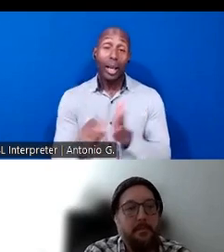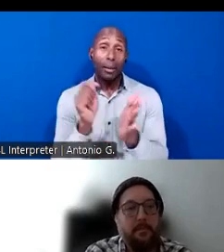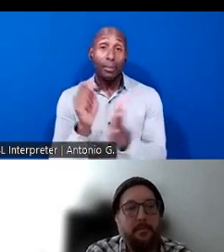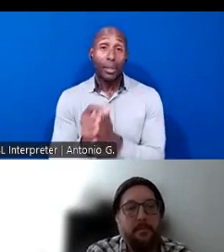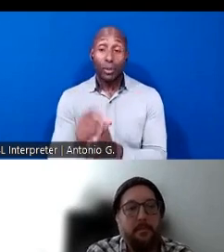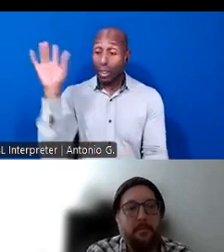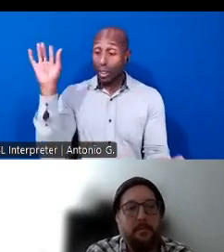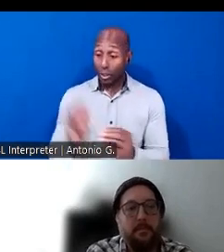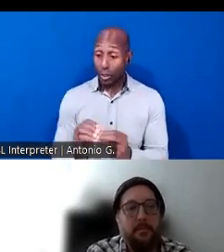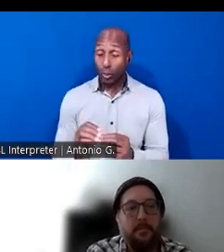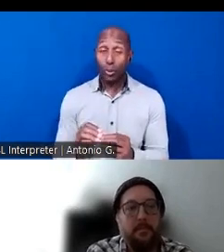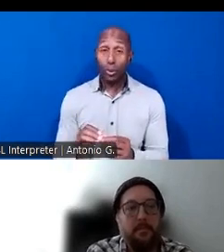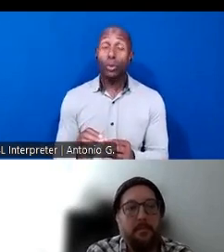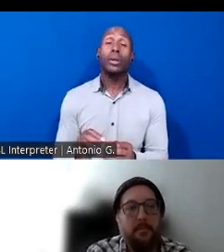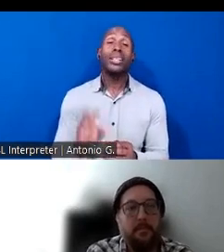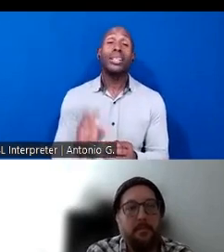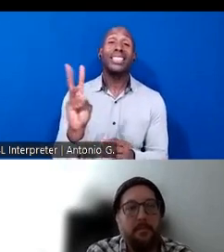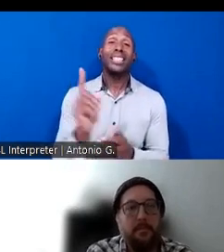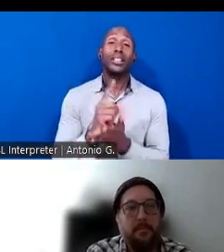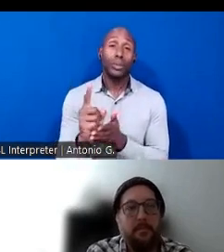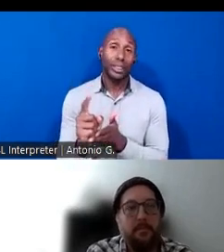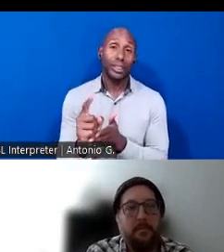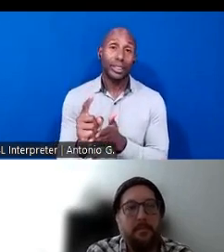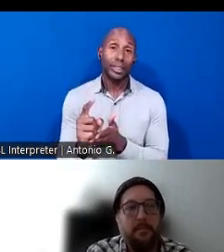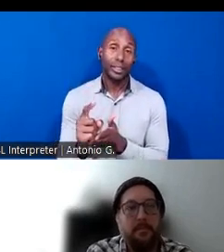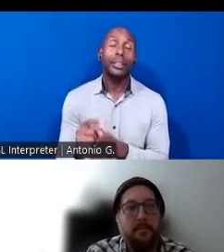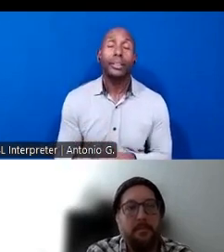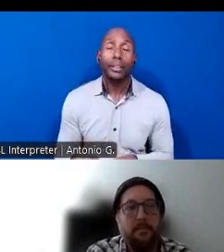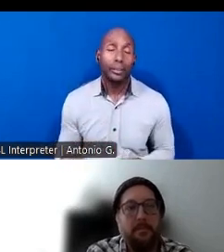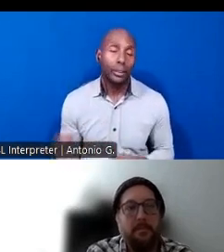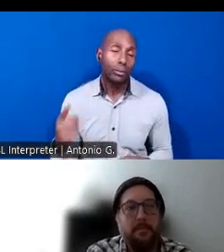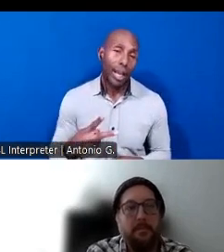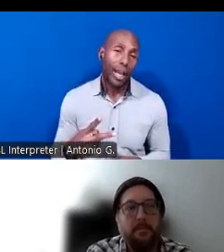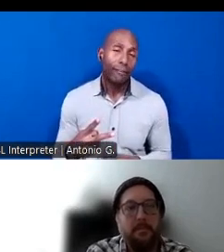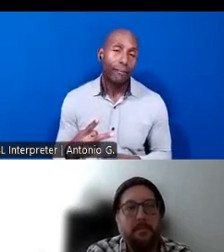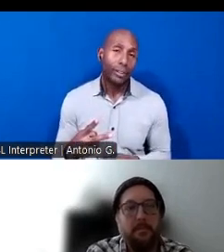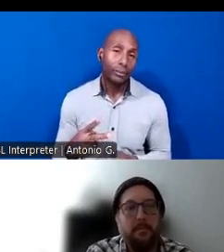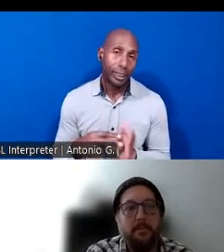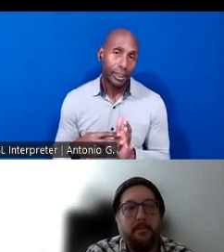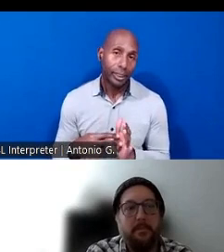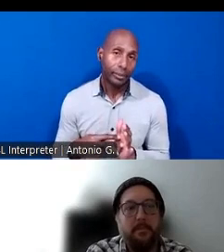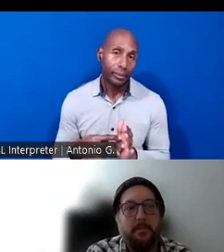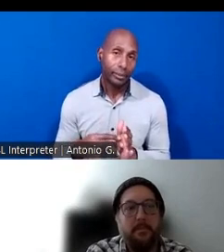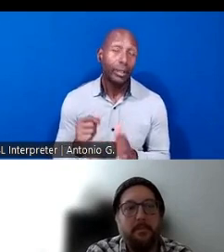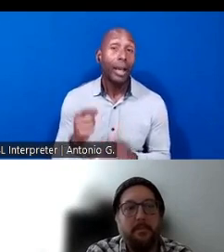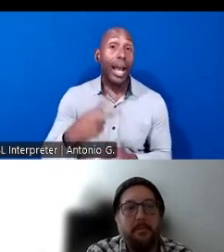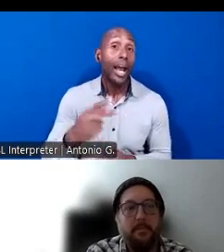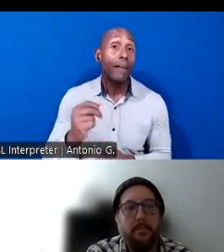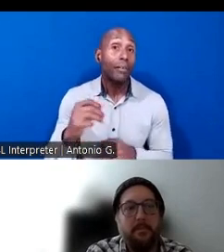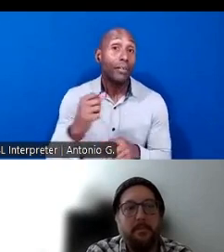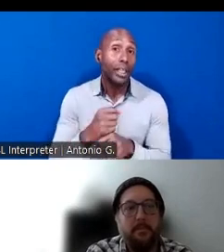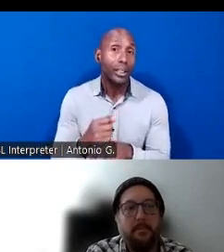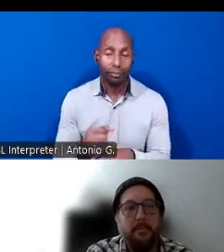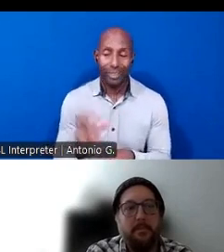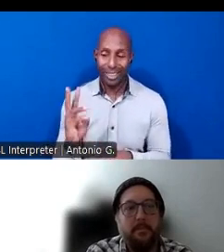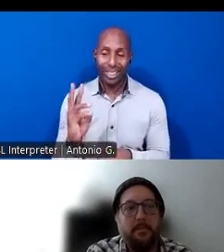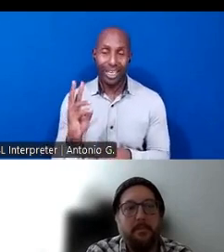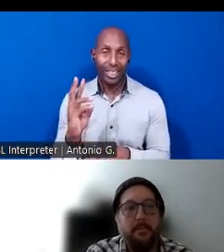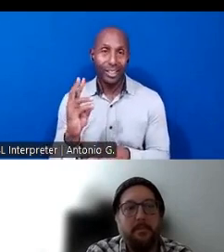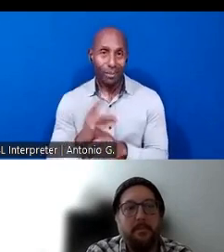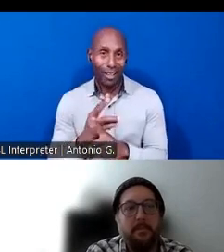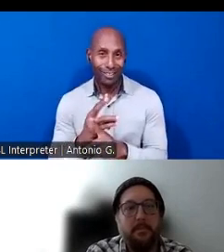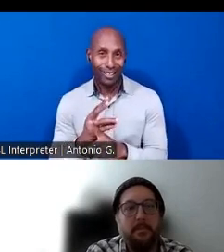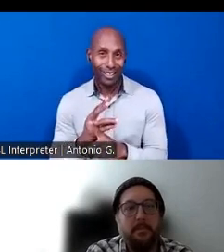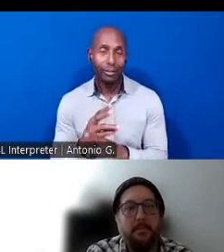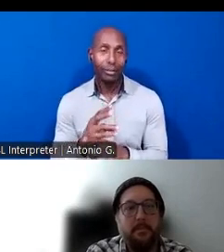52 weeks in a year. And if we're doing half the period, which is 6 months, that's 26 weeks. And then